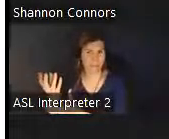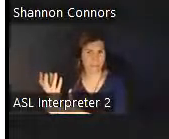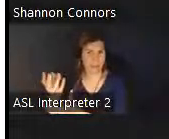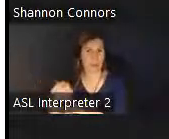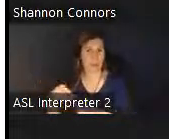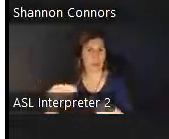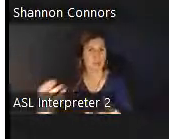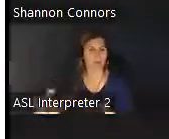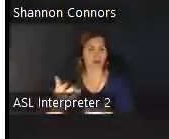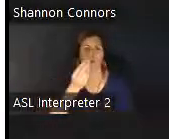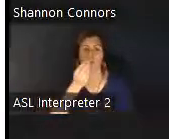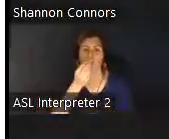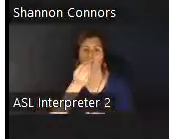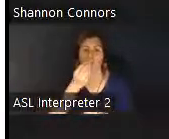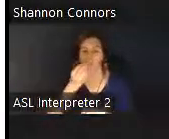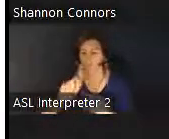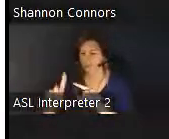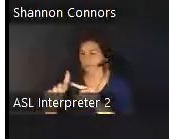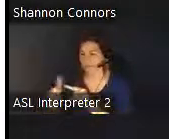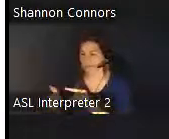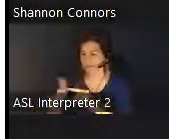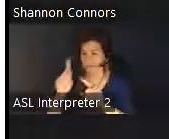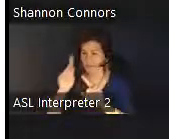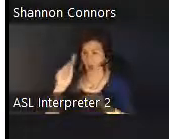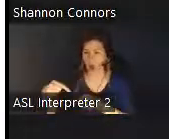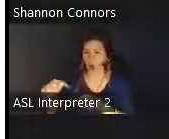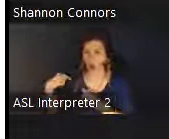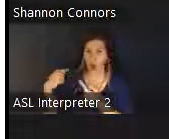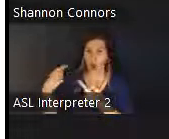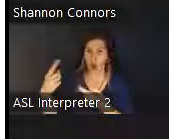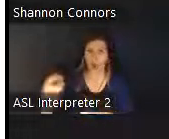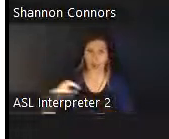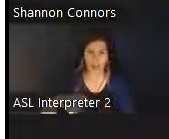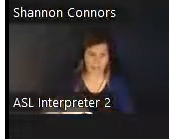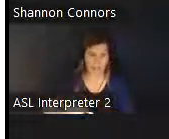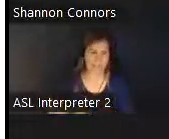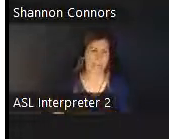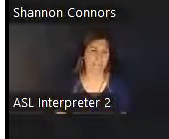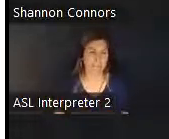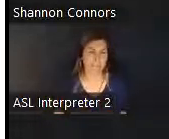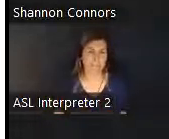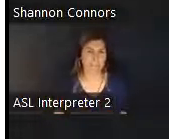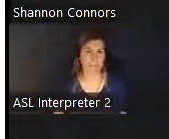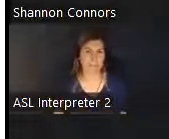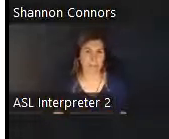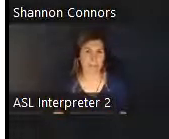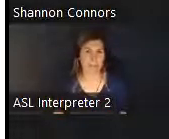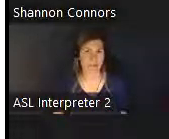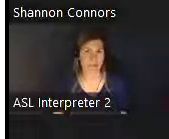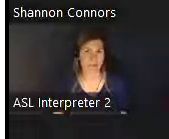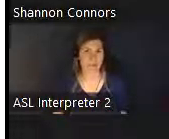provide food sources over a greater period of time to account for shifting migration dates.